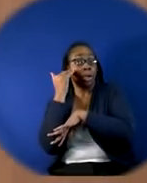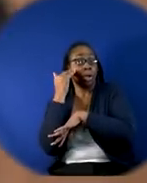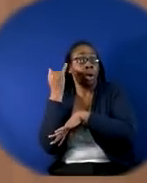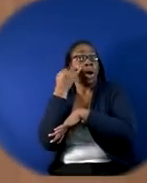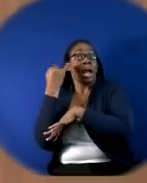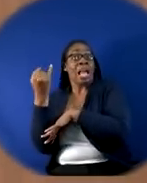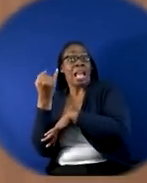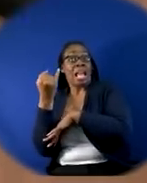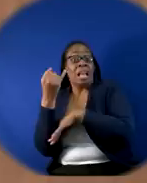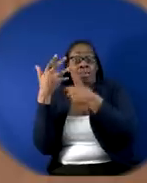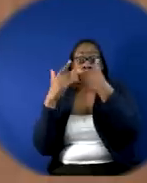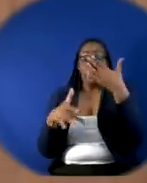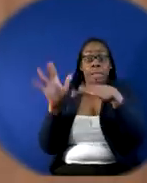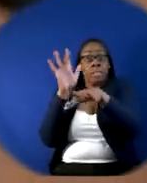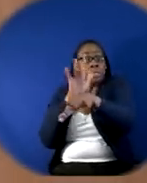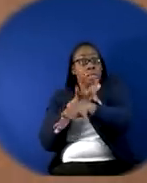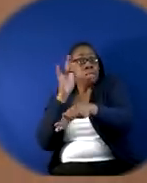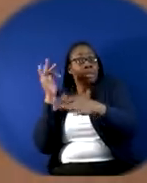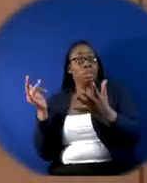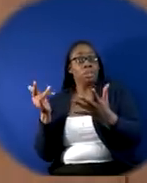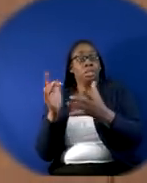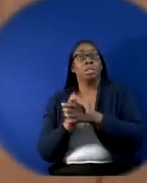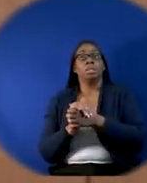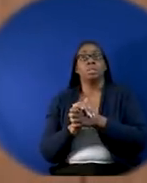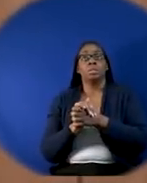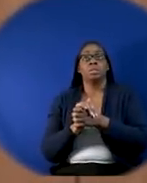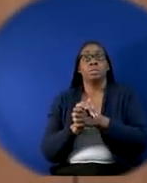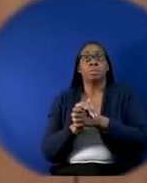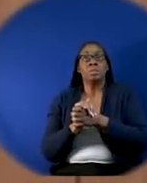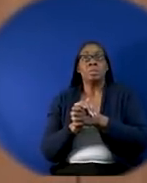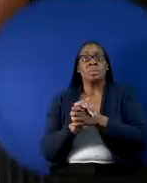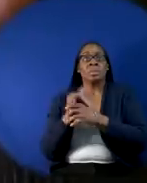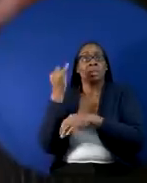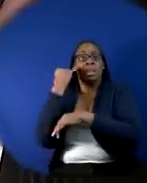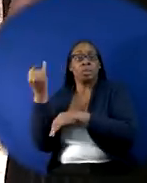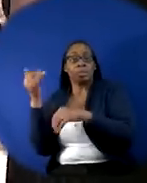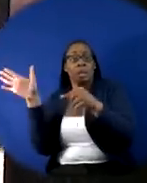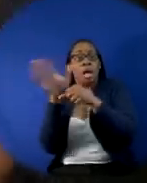blood touches, ooh, my, if the blood